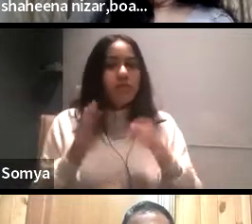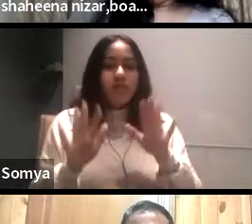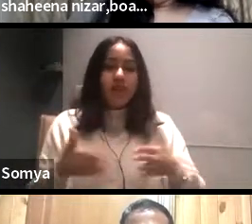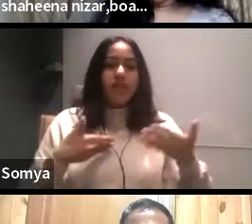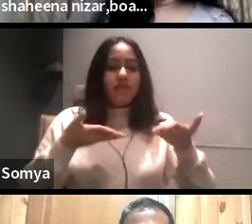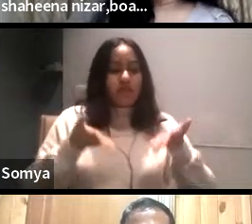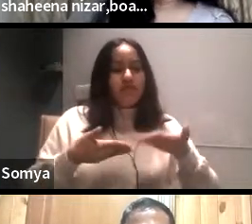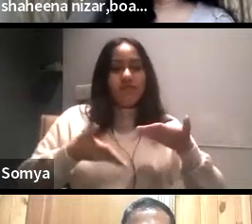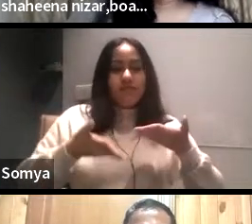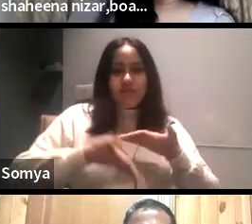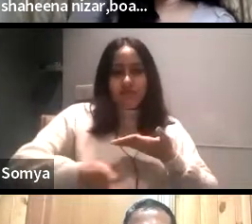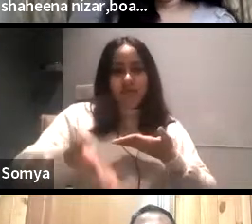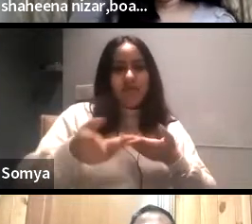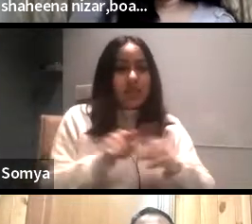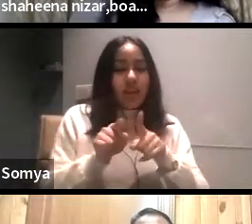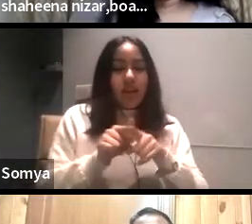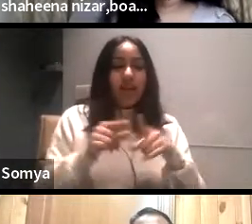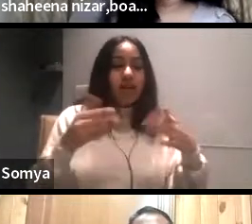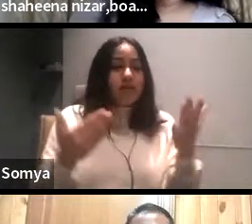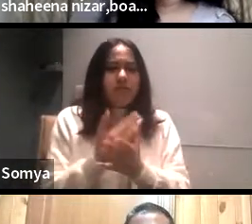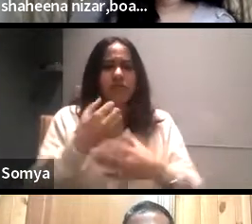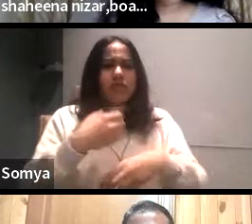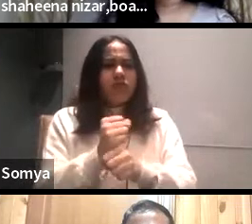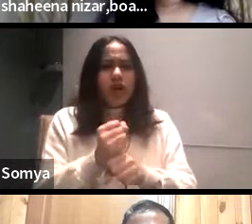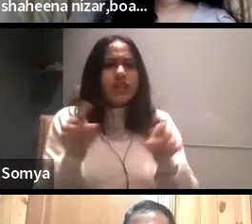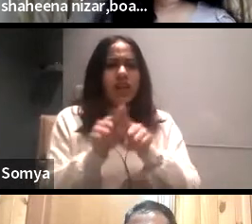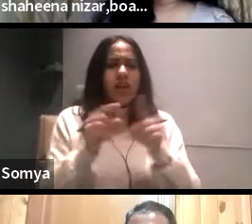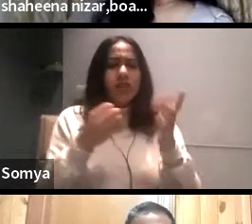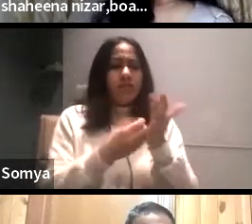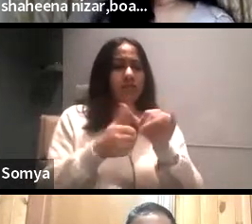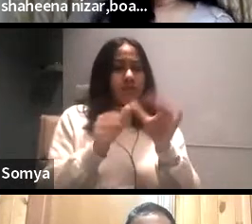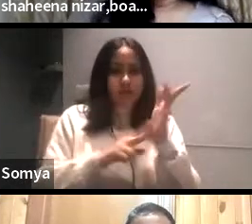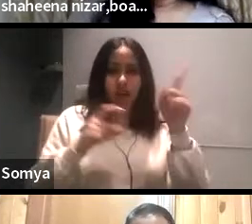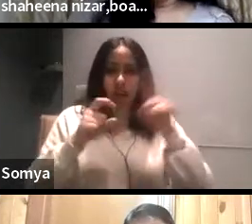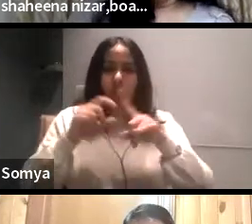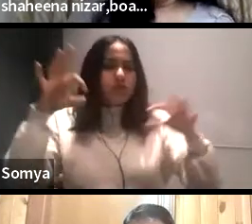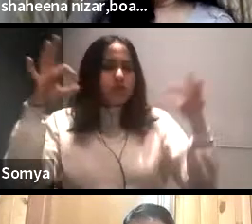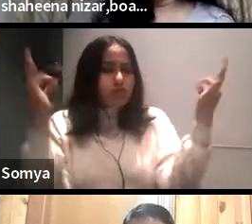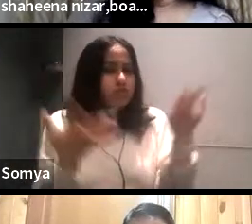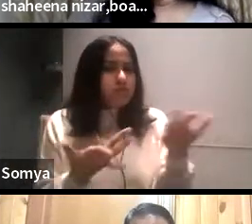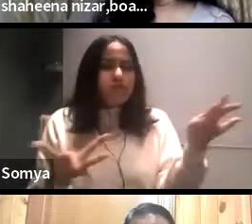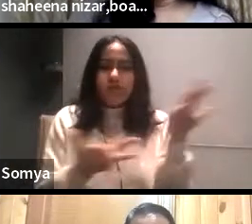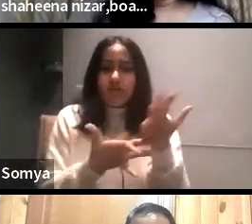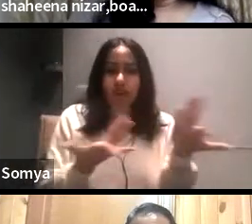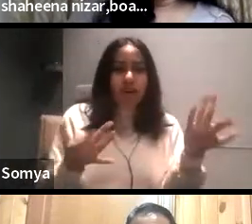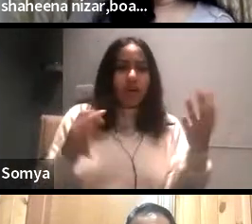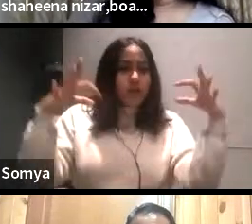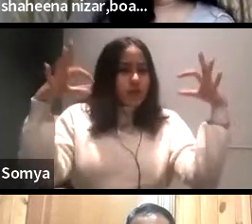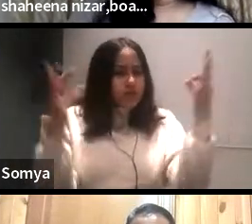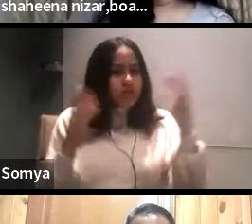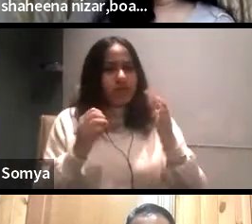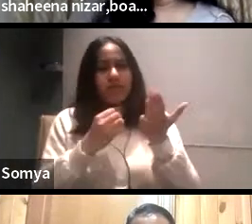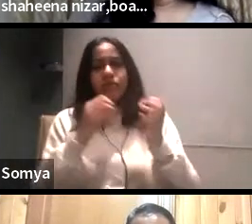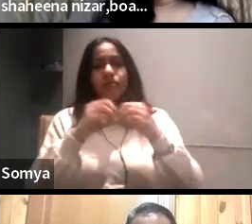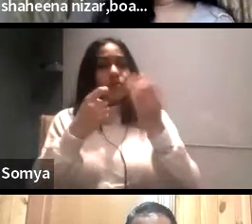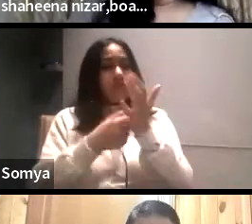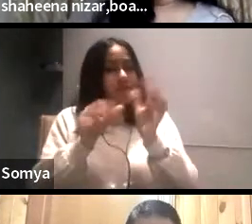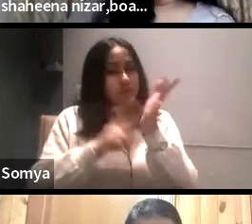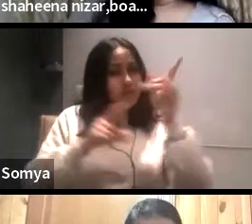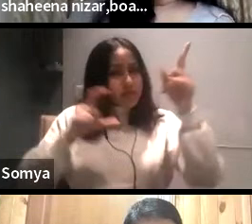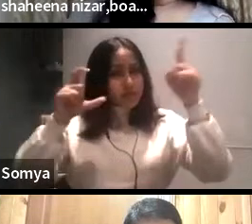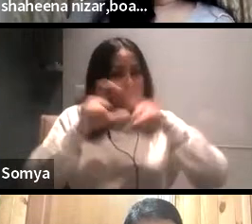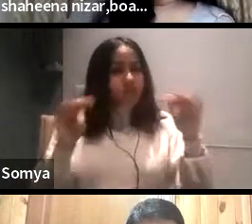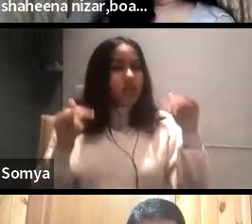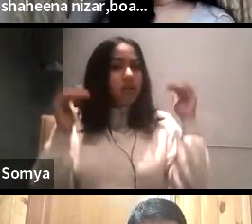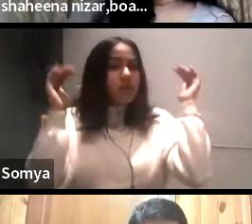through. We created brand new technology models, brand new products and services. We changed the